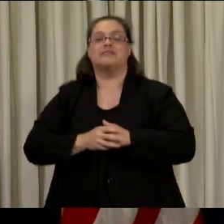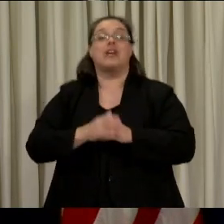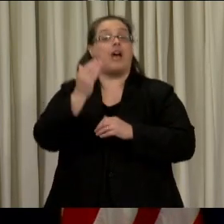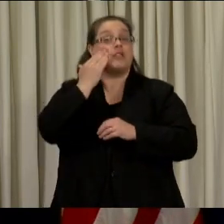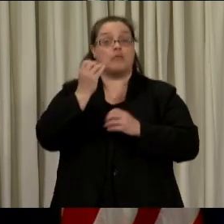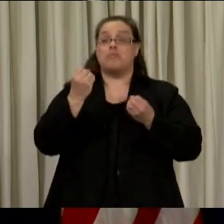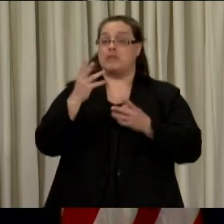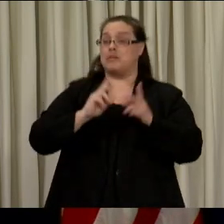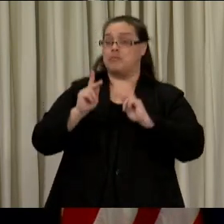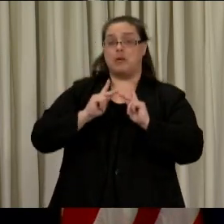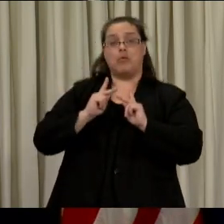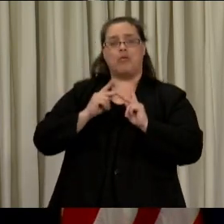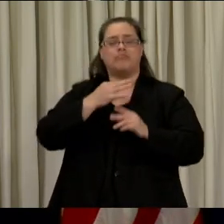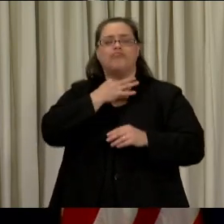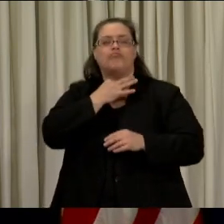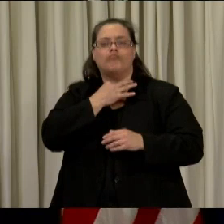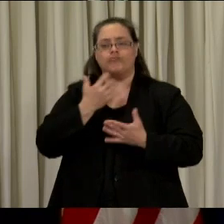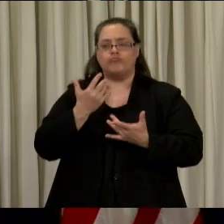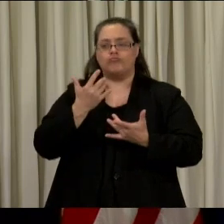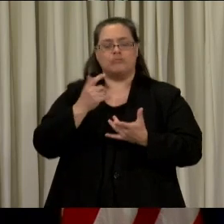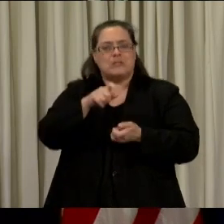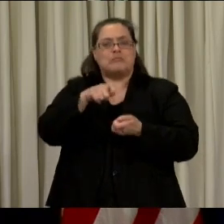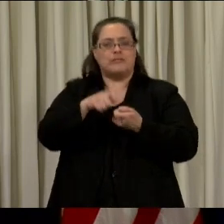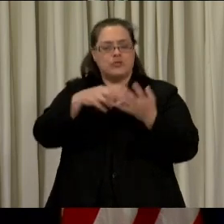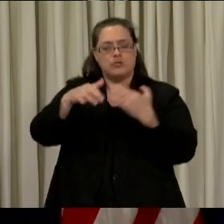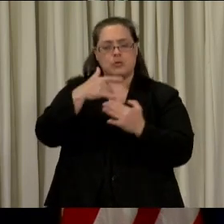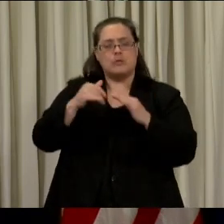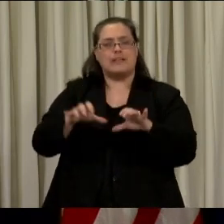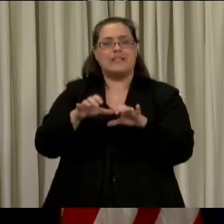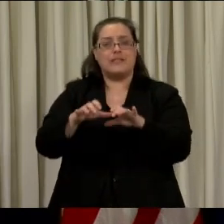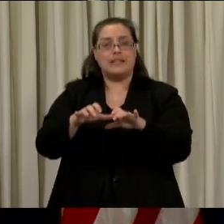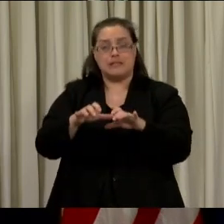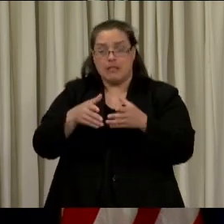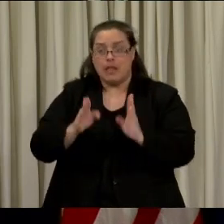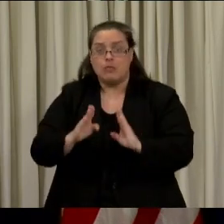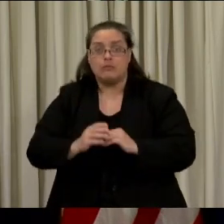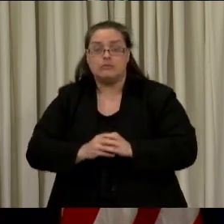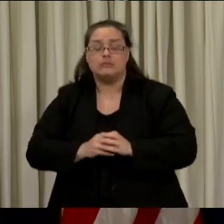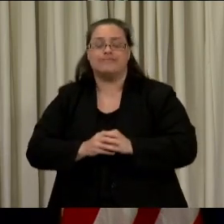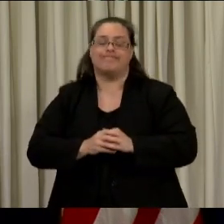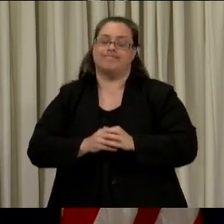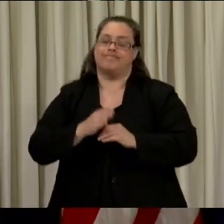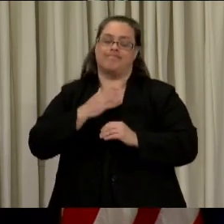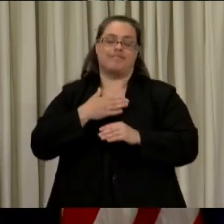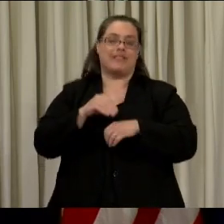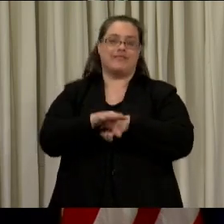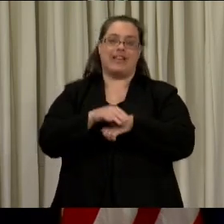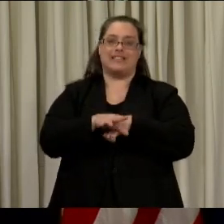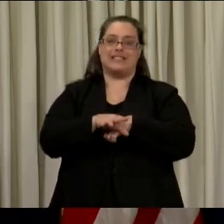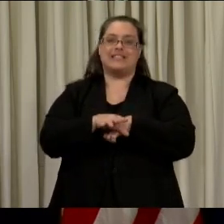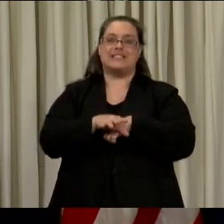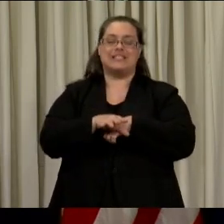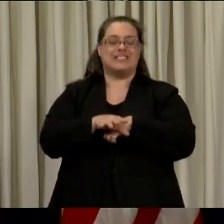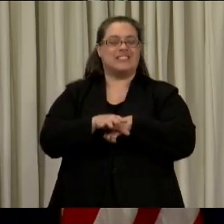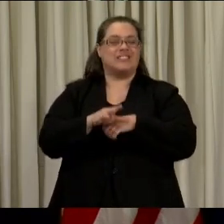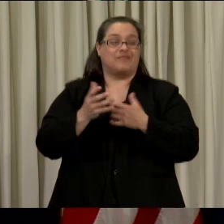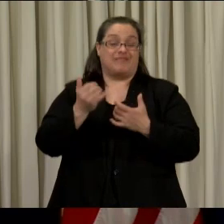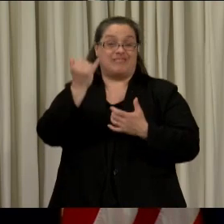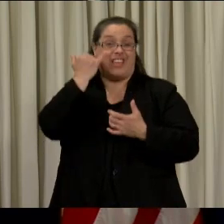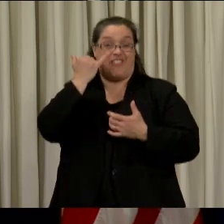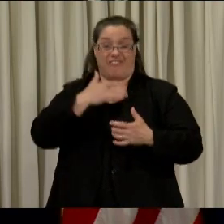permitted. My advice for you here is really very simple. When in doubt,